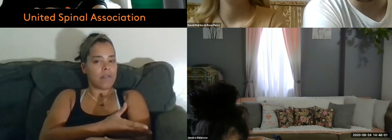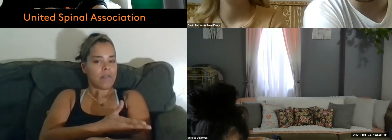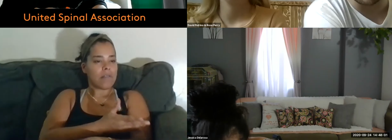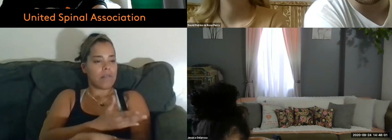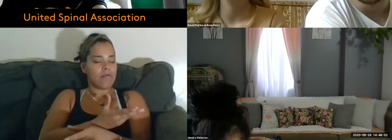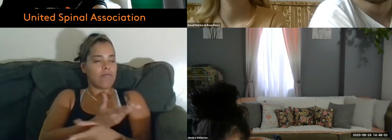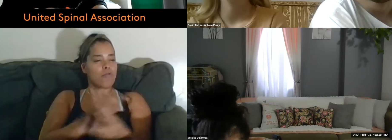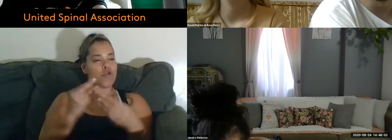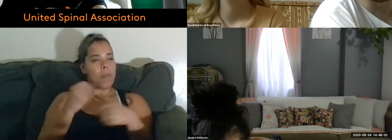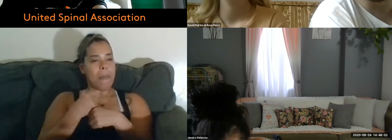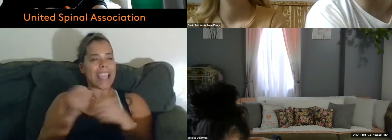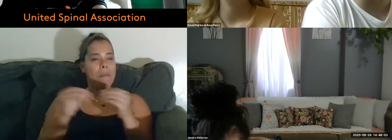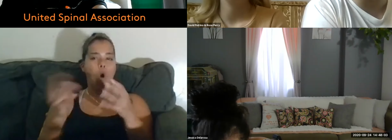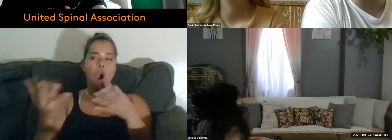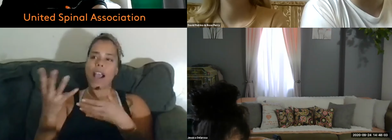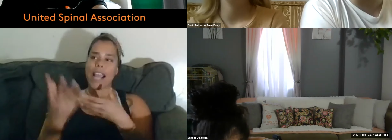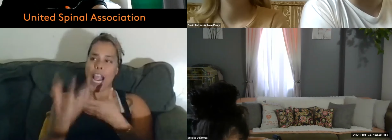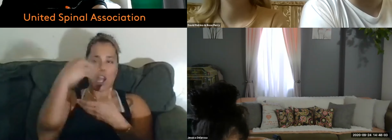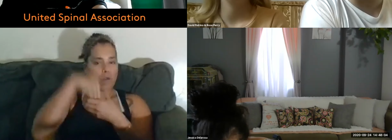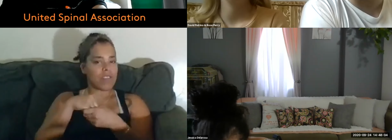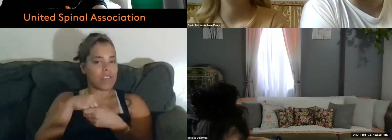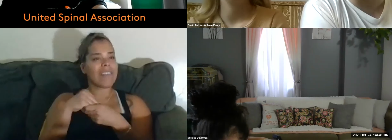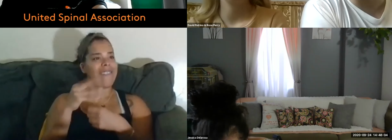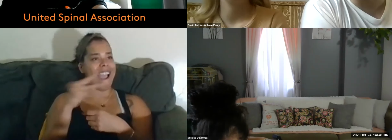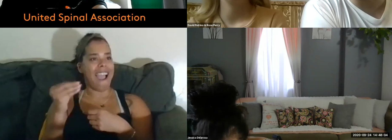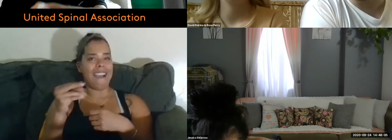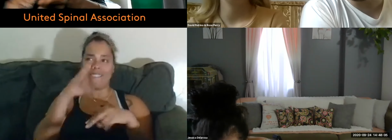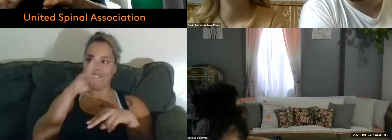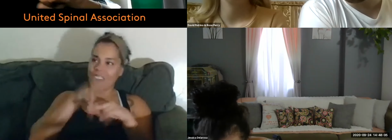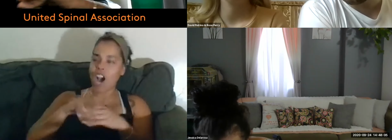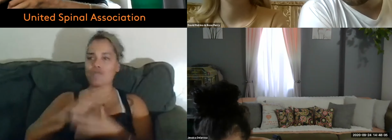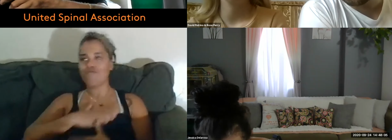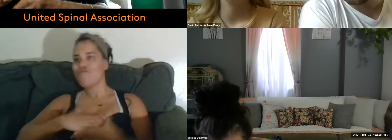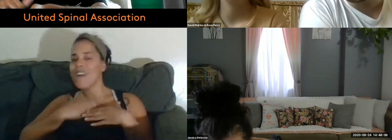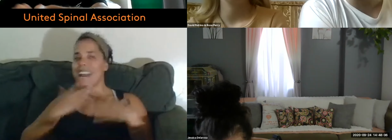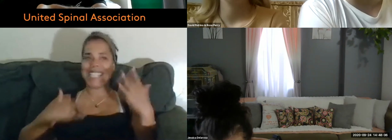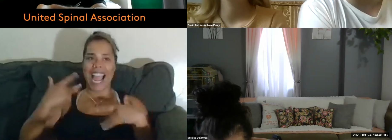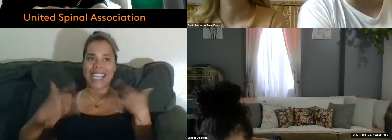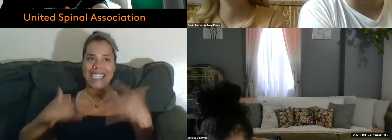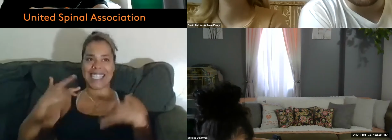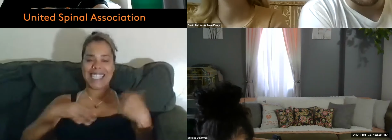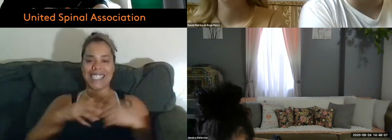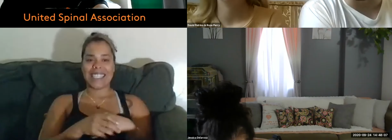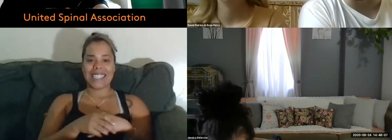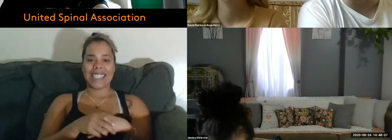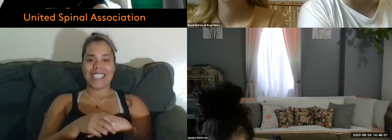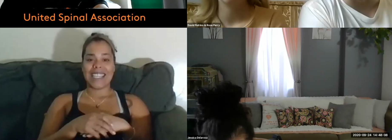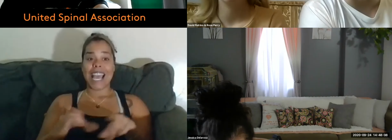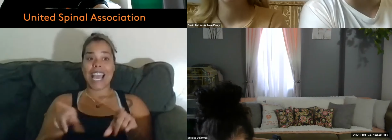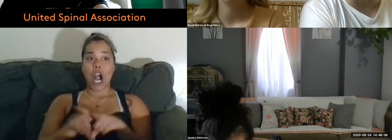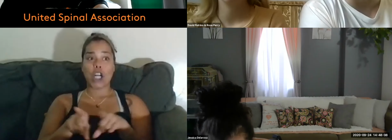inclusive and exciting. But then I was going to say, it also brings in the competitive nature.